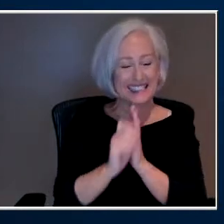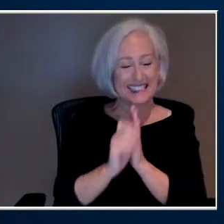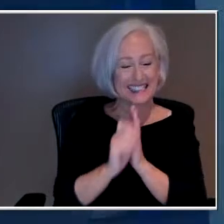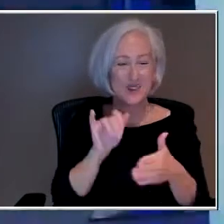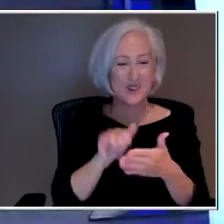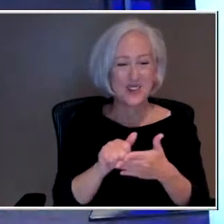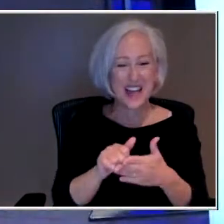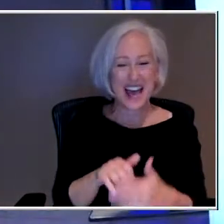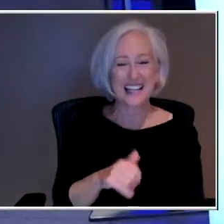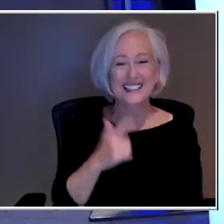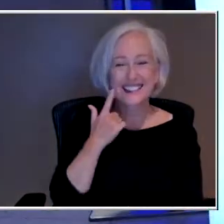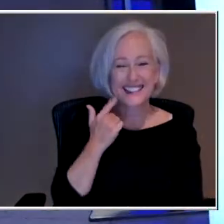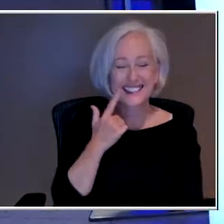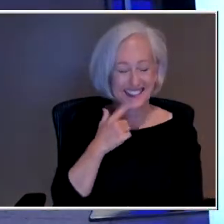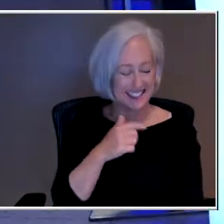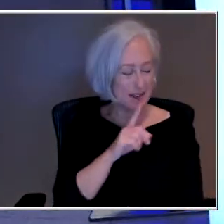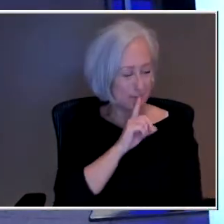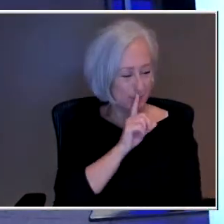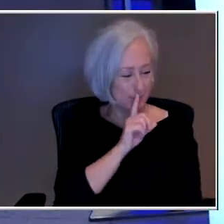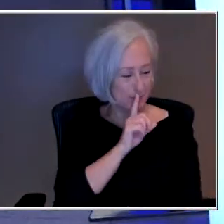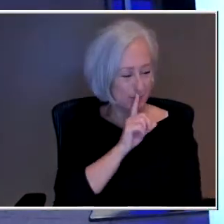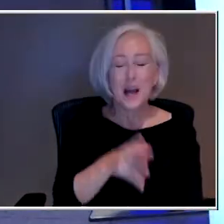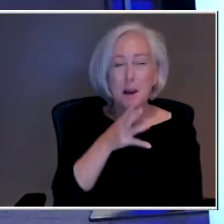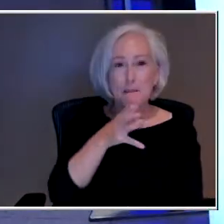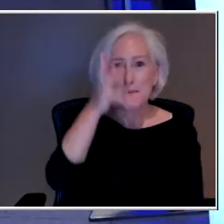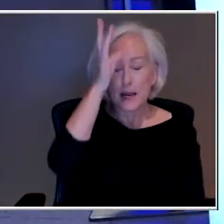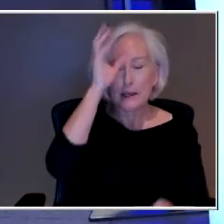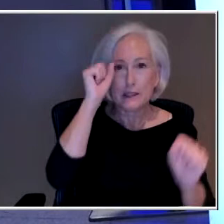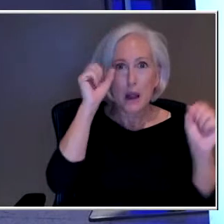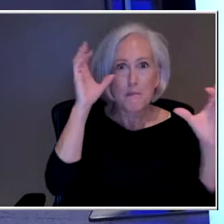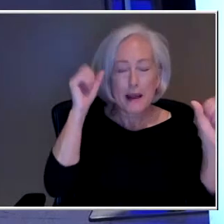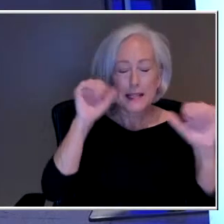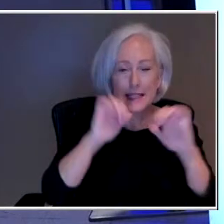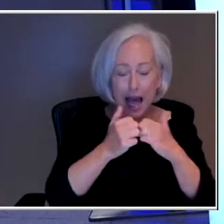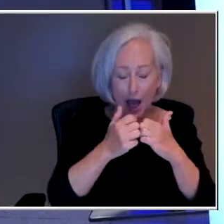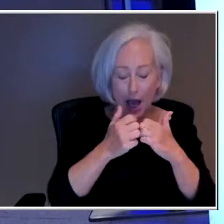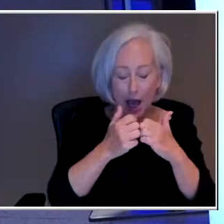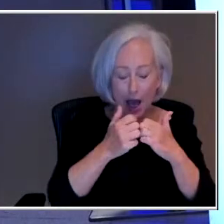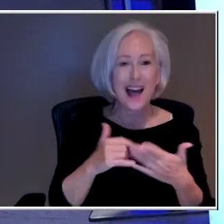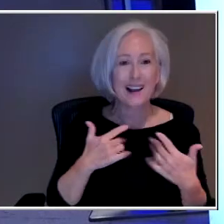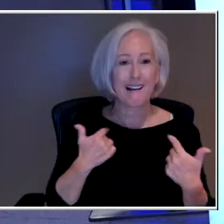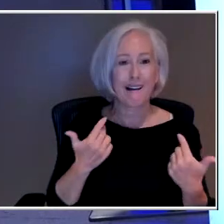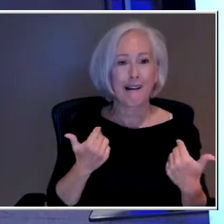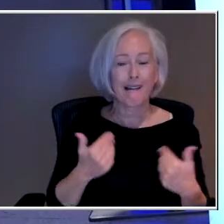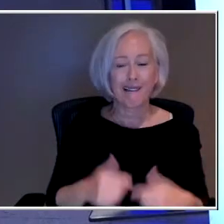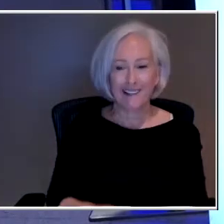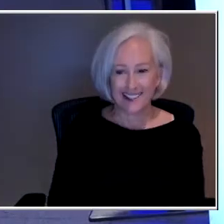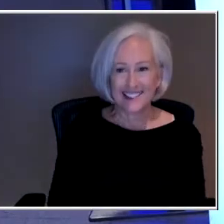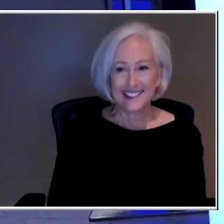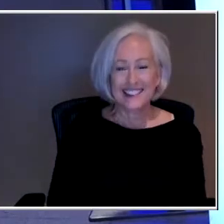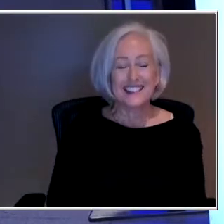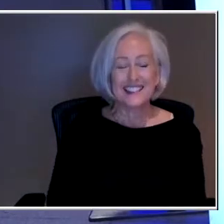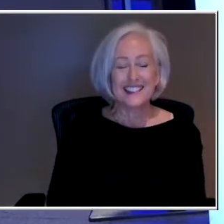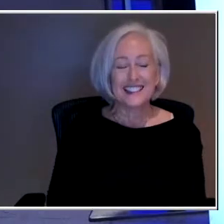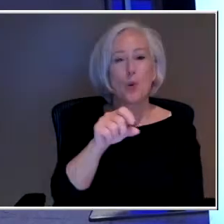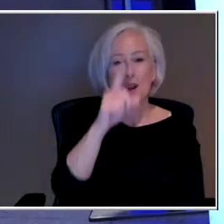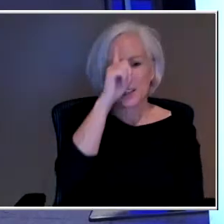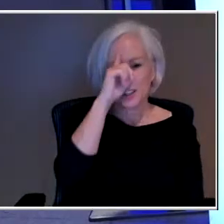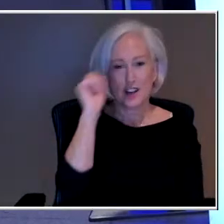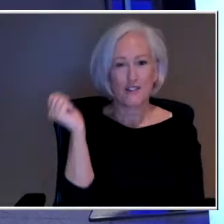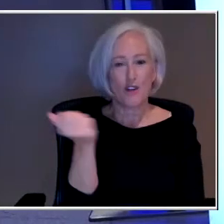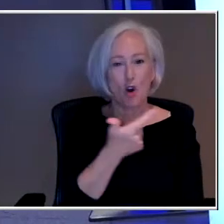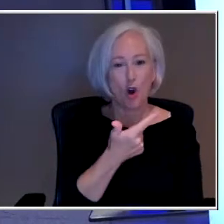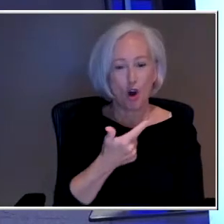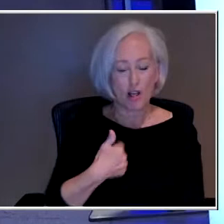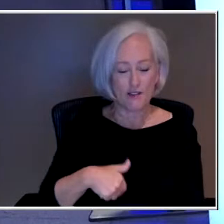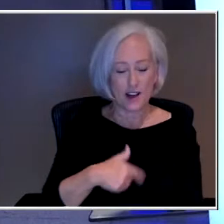I bet parents are amazed to go, how did you get them to do that? Yeah. Can you teach me that? Okay, so here's a question for all of us. Is there anything that we can be